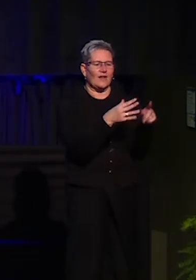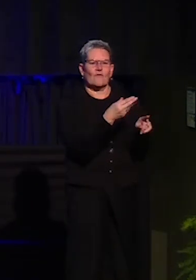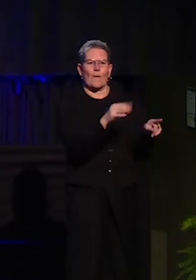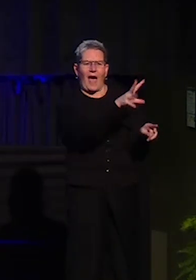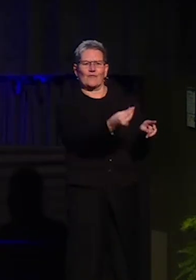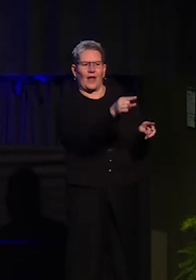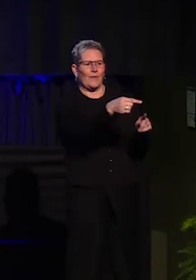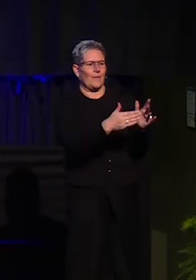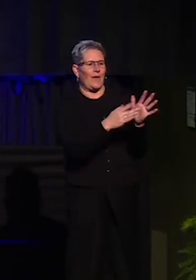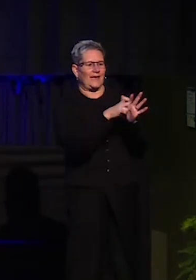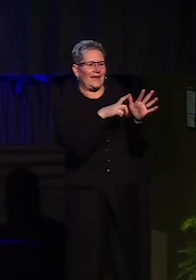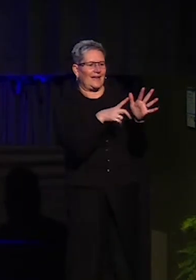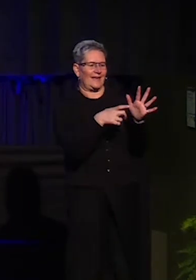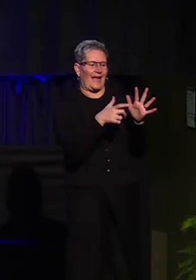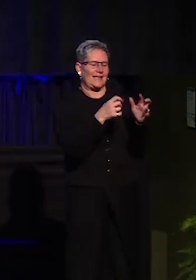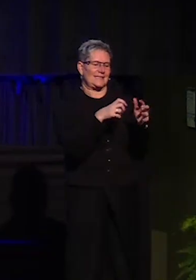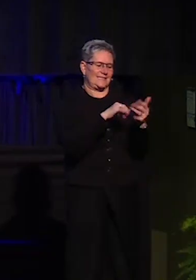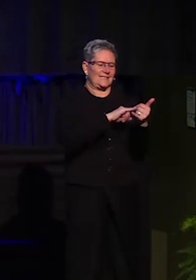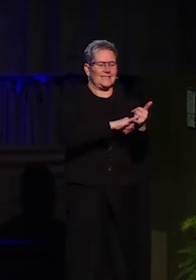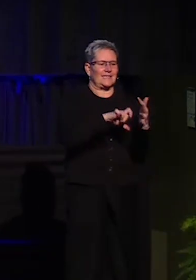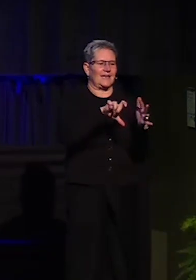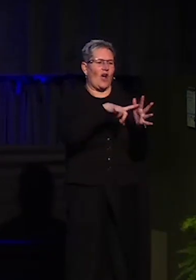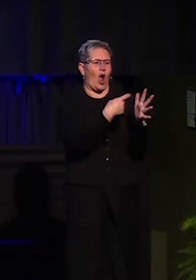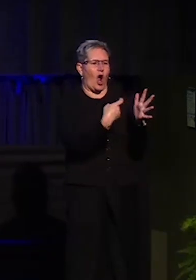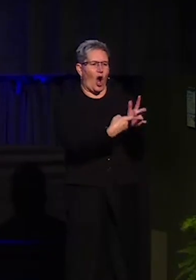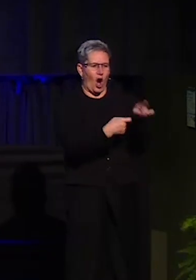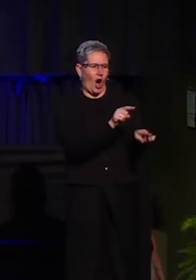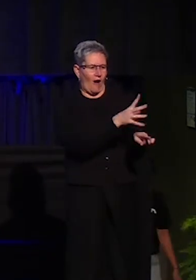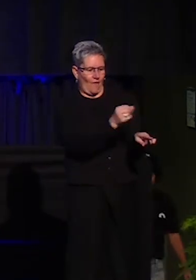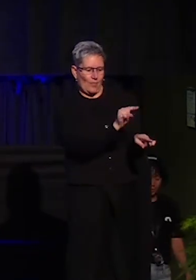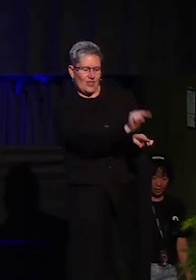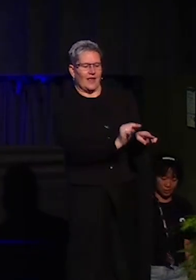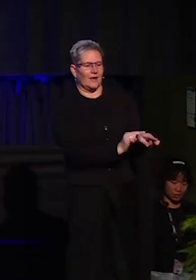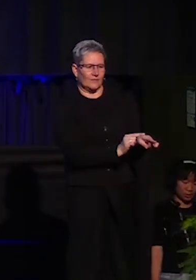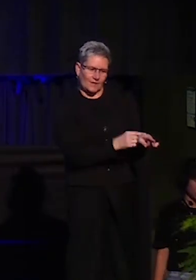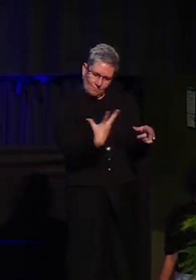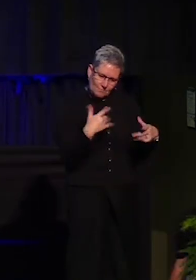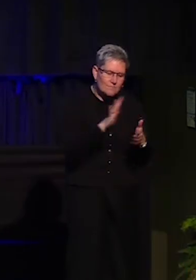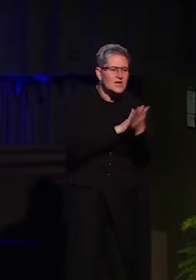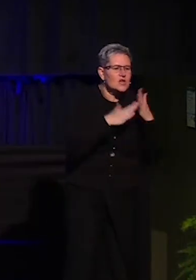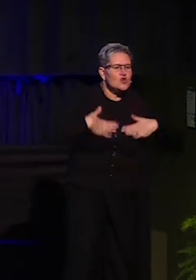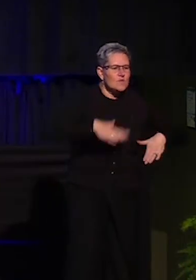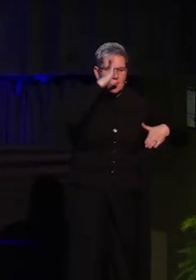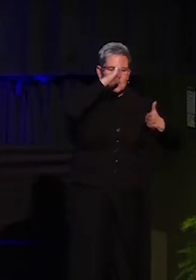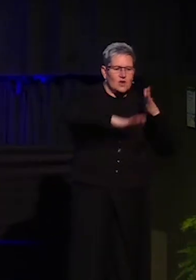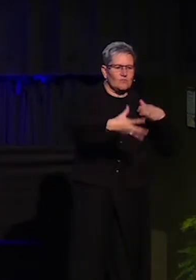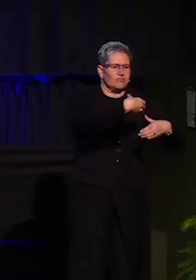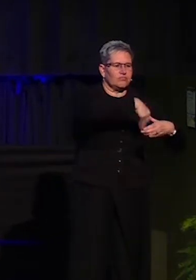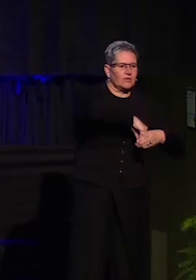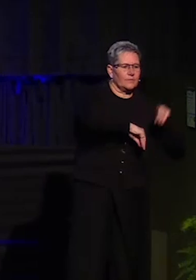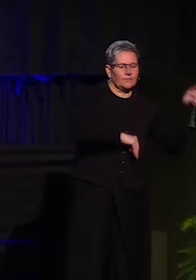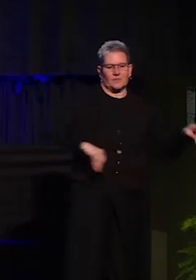the one. Madagascan vanilla beans. That's your inclusive human experiences. But that doesn't make vanilla